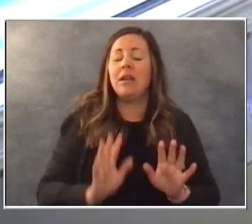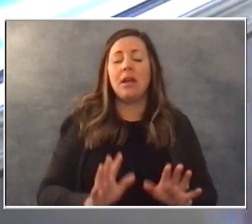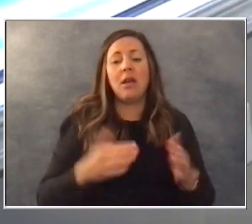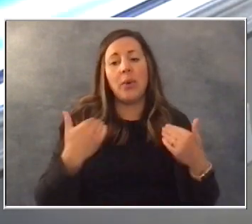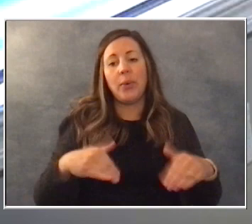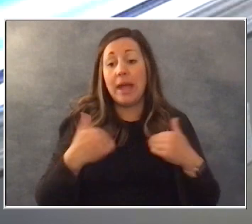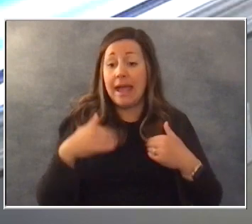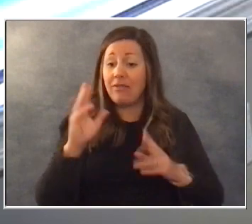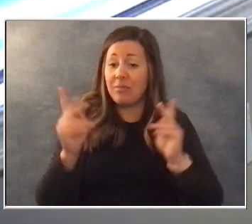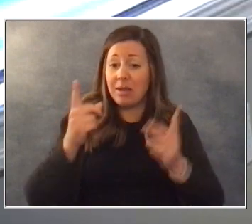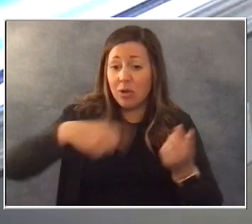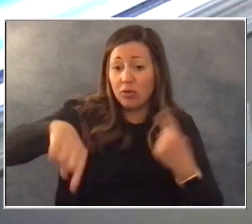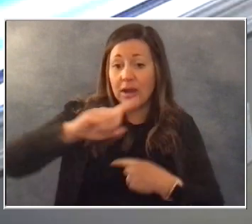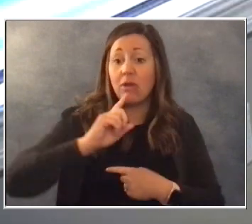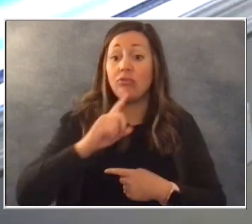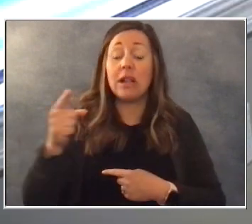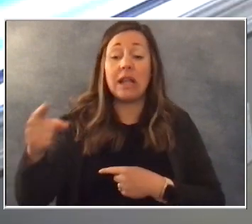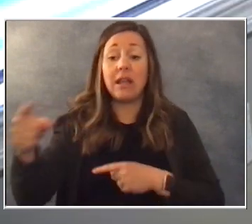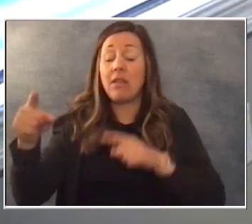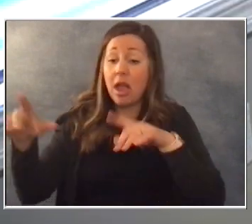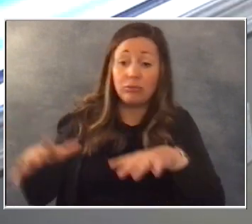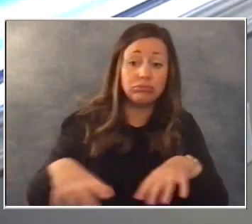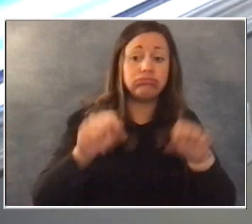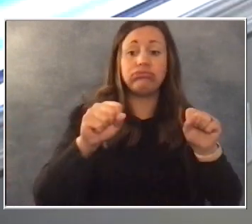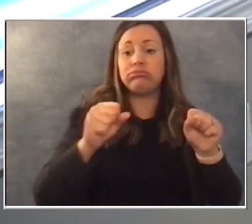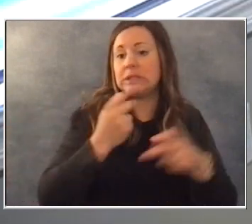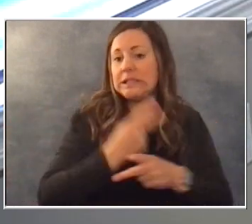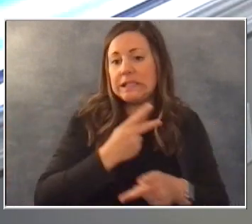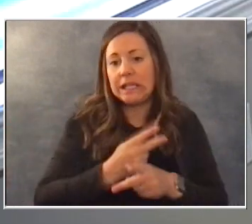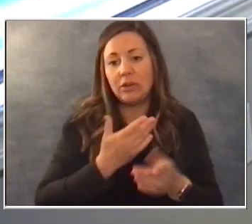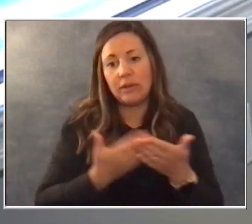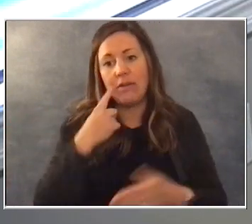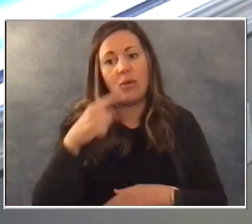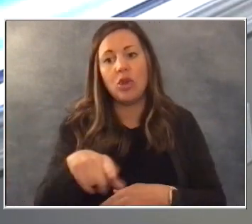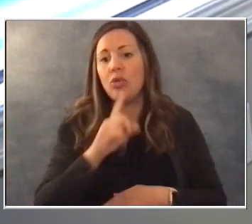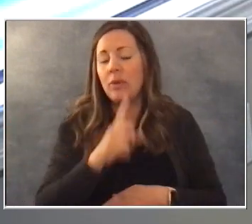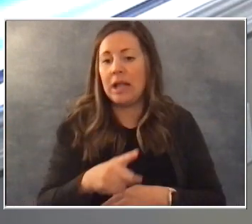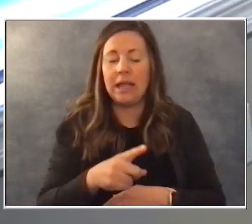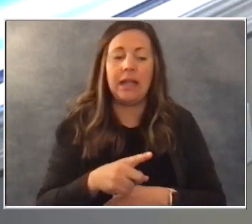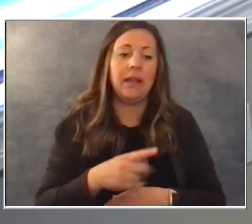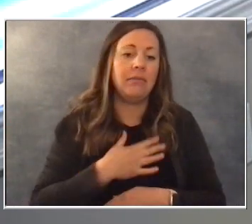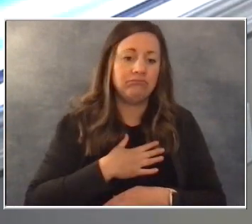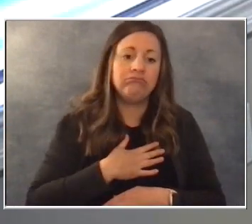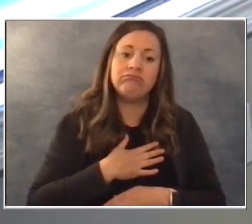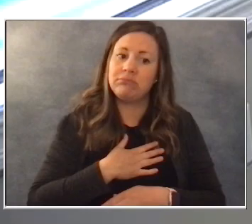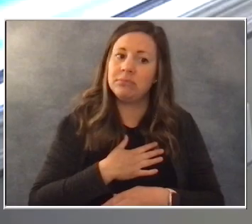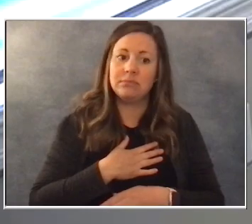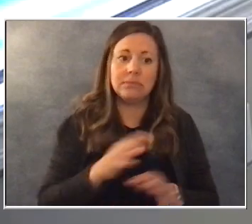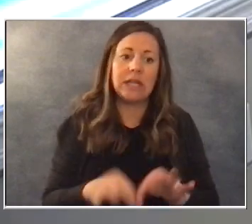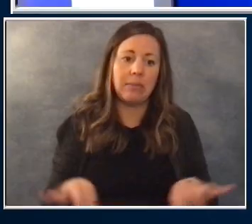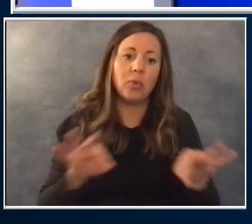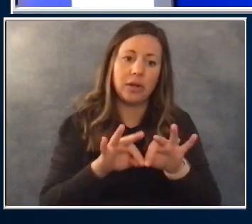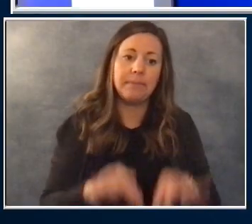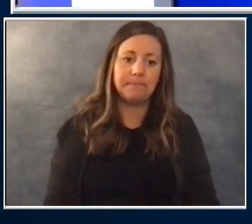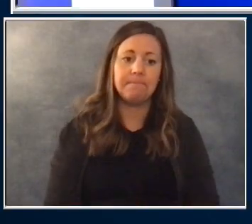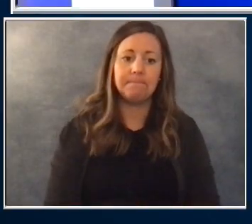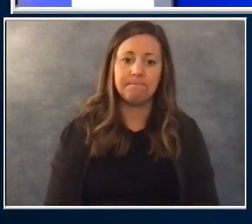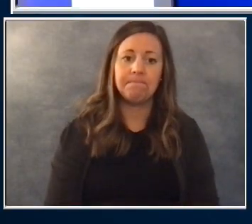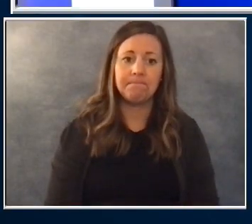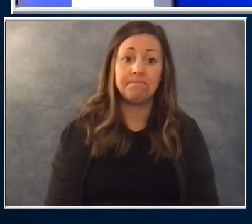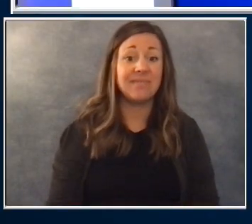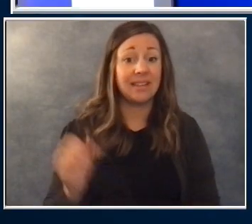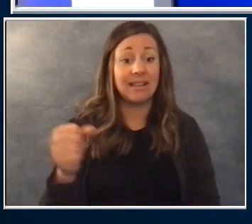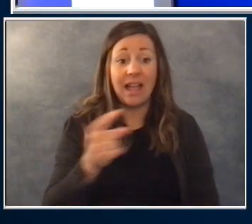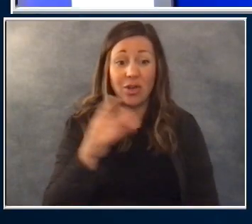of swoop in and take care of stuff without you knowing is really important. Yeah, you never realize